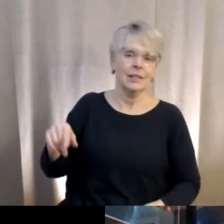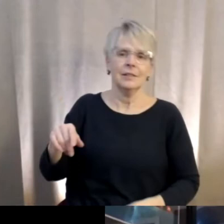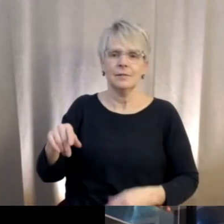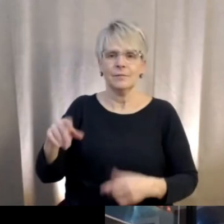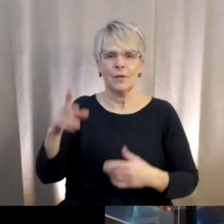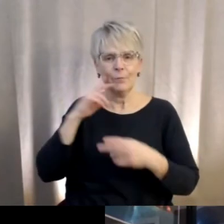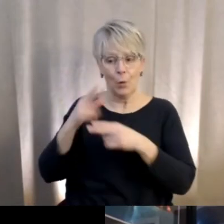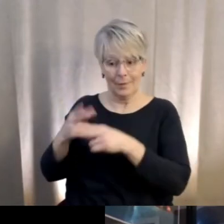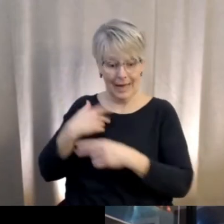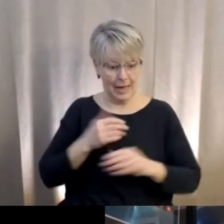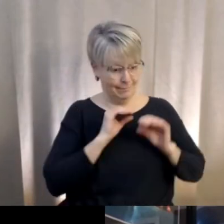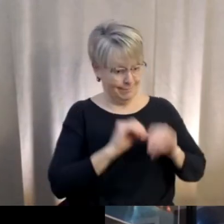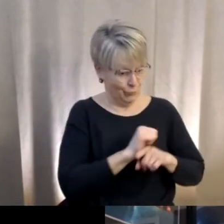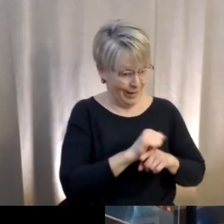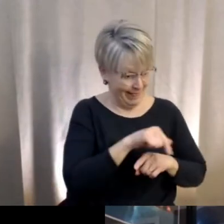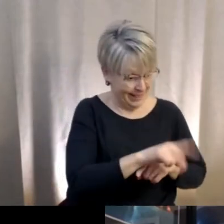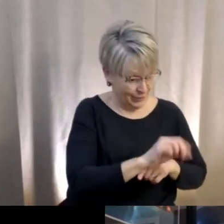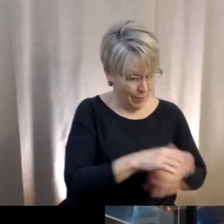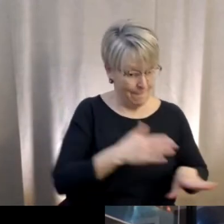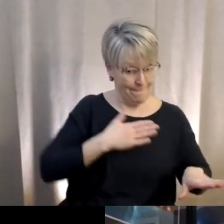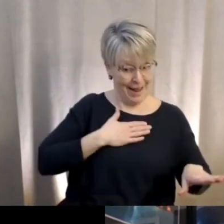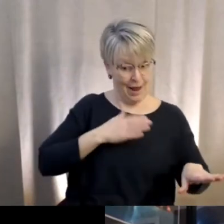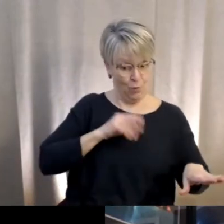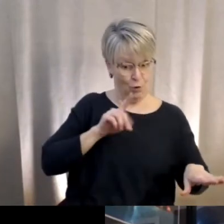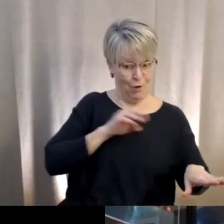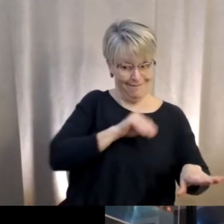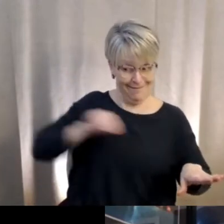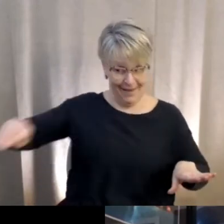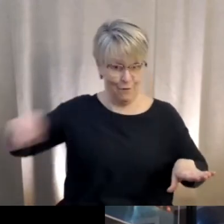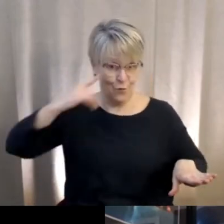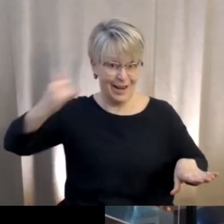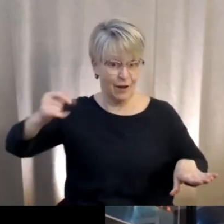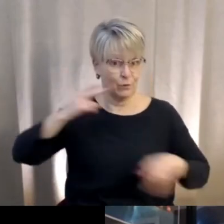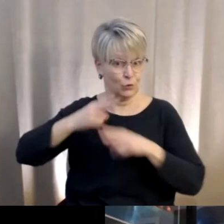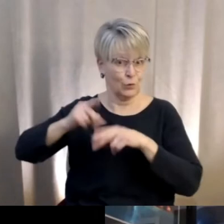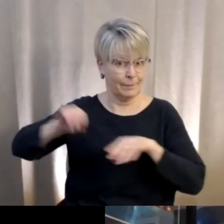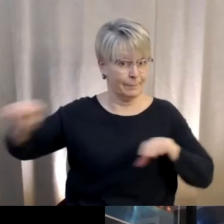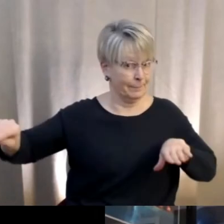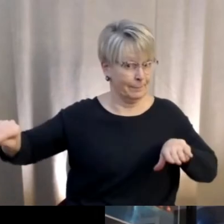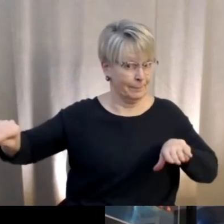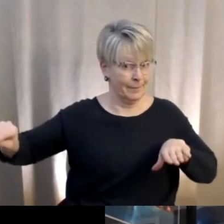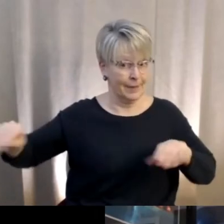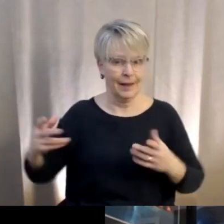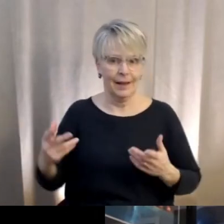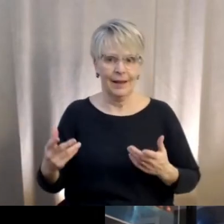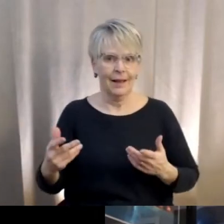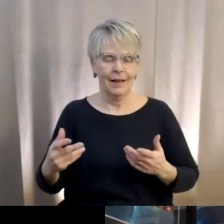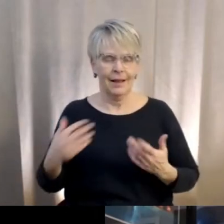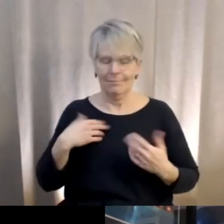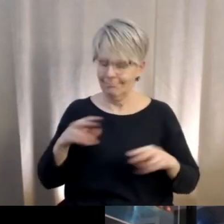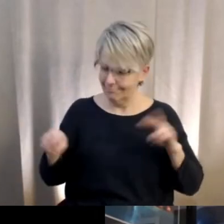the interim while she is getting trained, that I have no idea how anyone else could do,